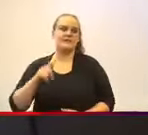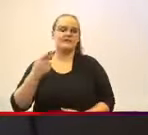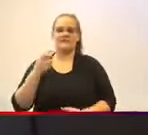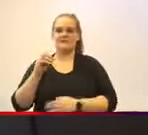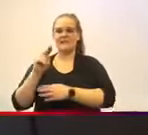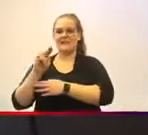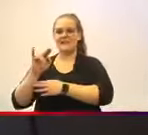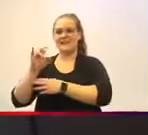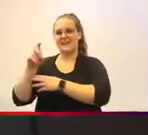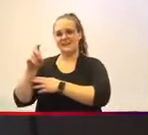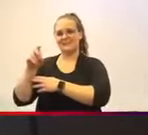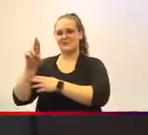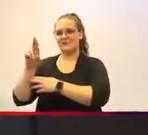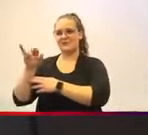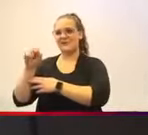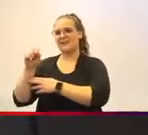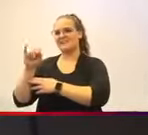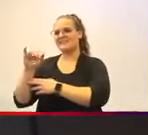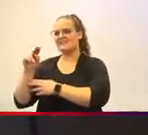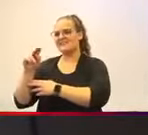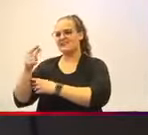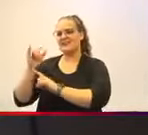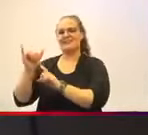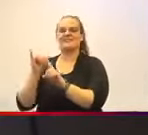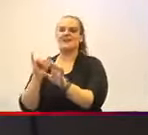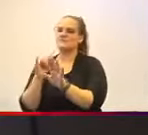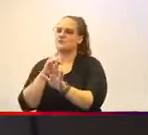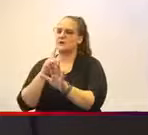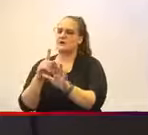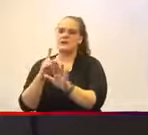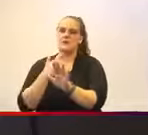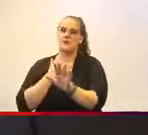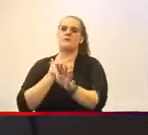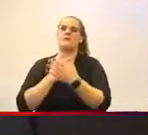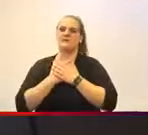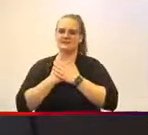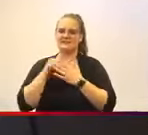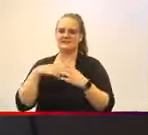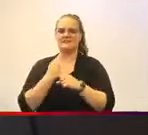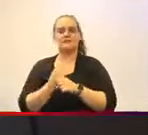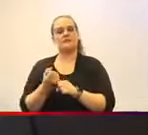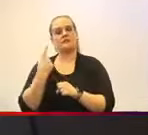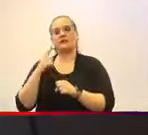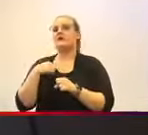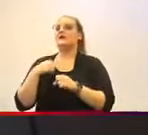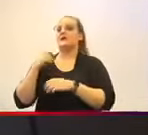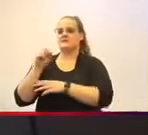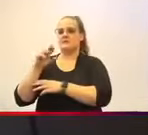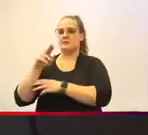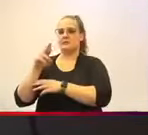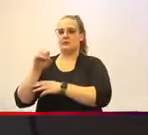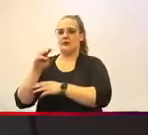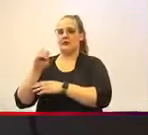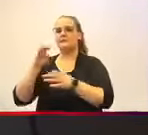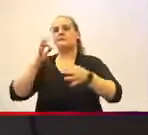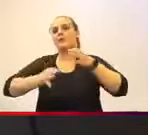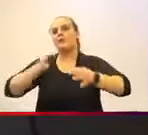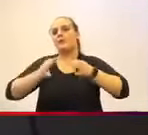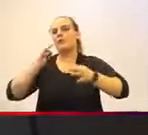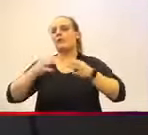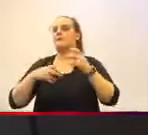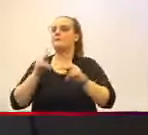very resonant theme this year. Just this week, Supreme Court justices advocated for a rollback of